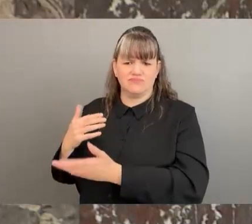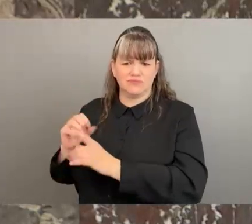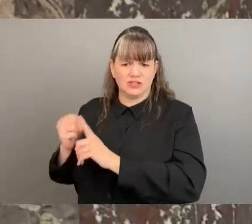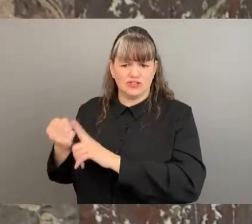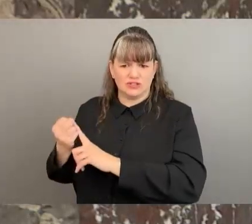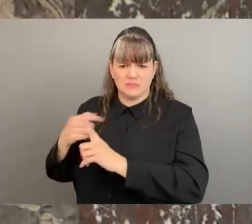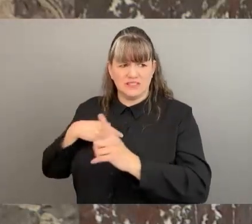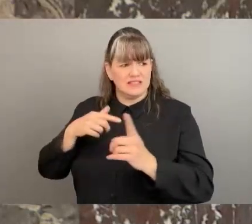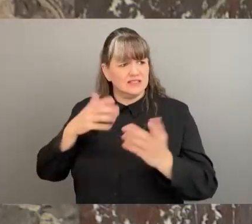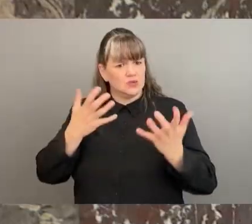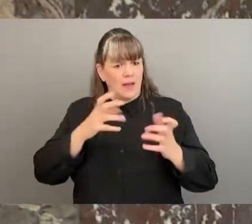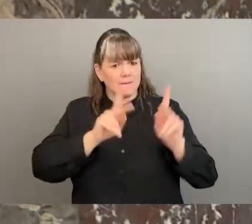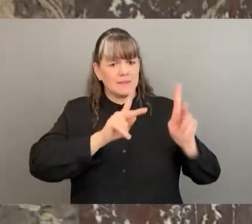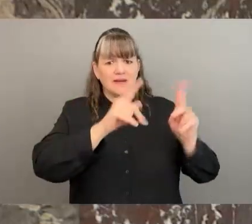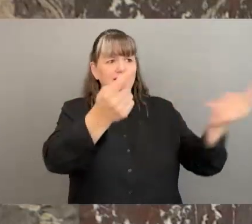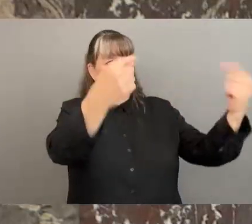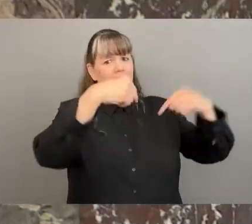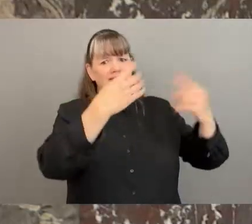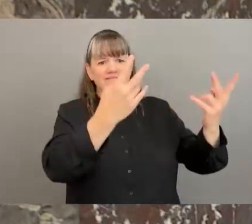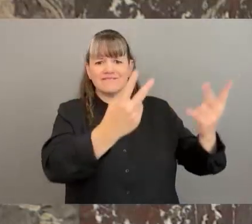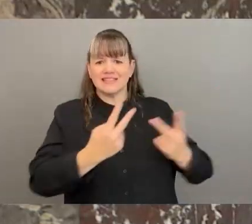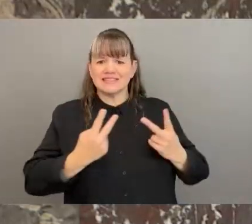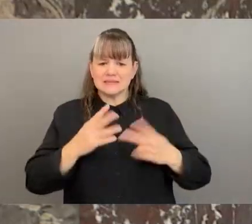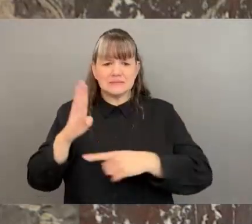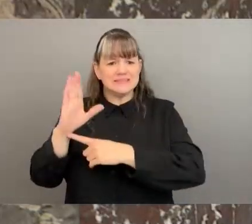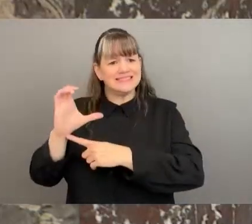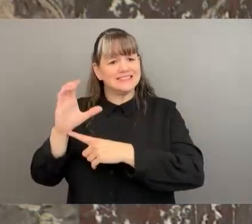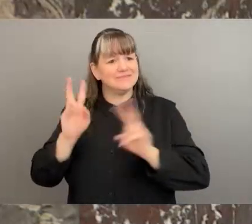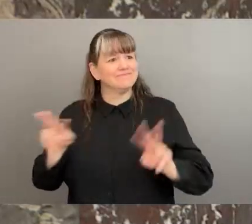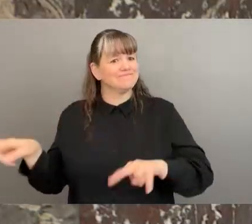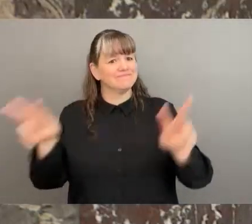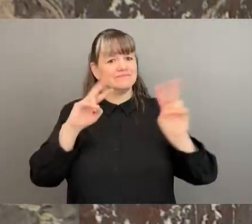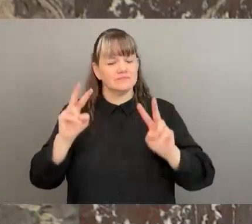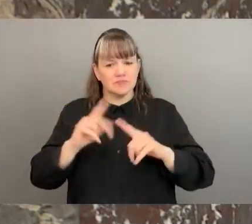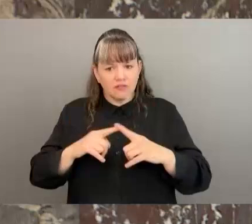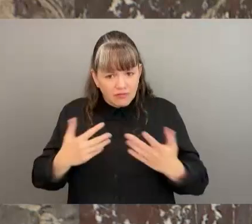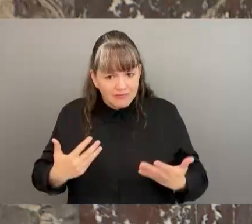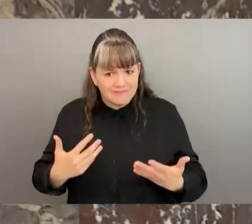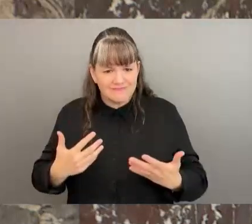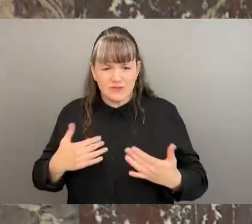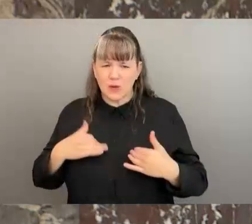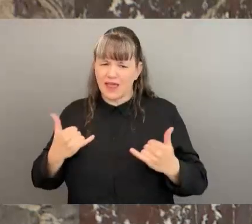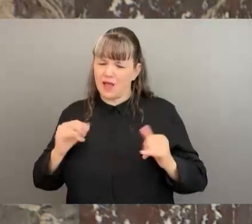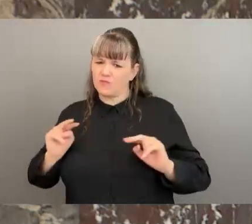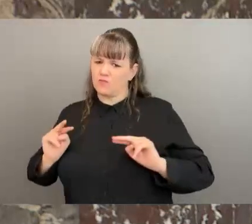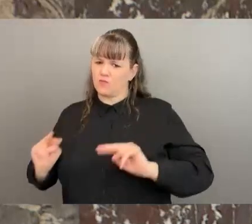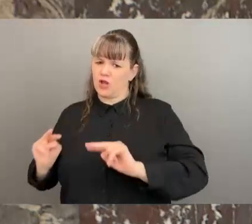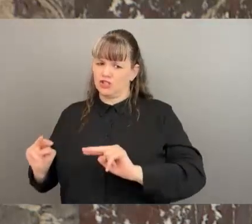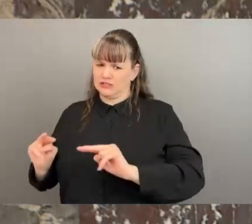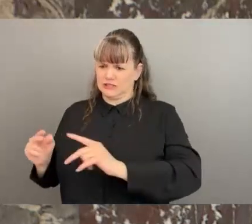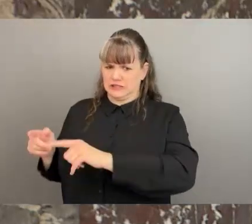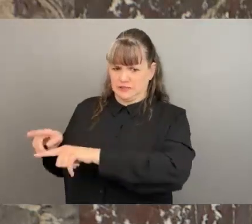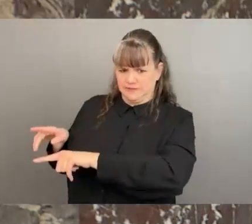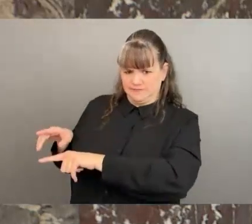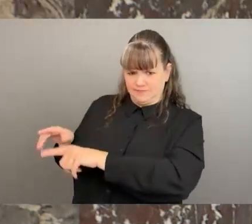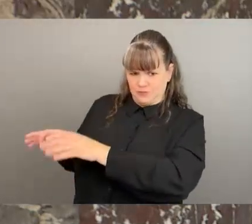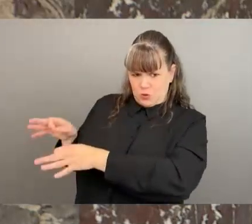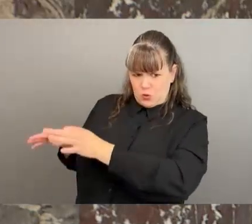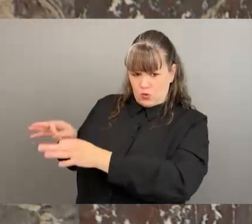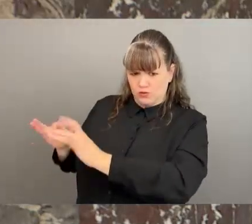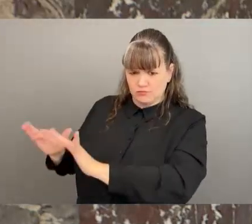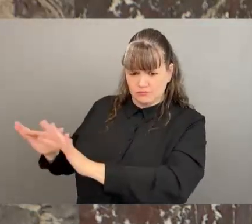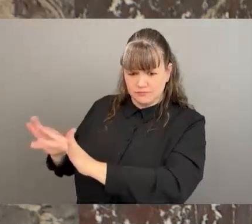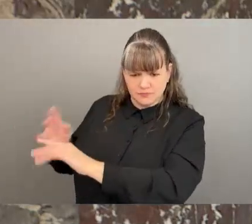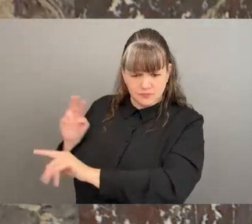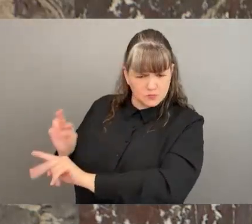safe. We'll continue to monitor this file, but I'm sure as well on this one, we will see information come out through the